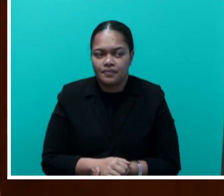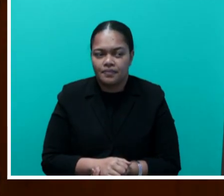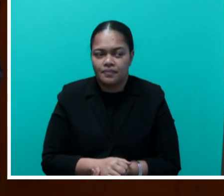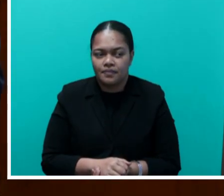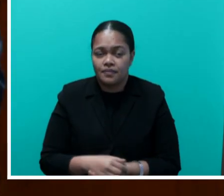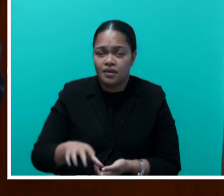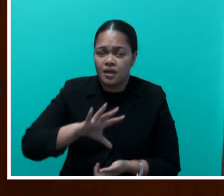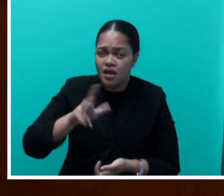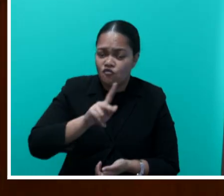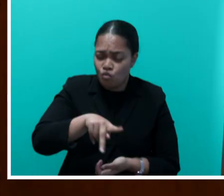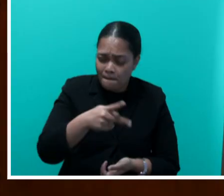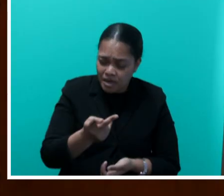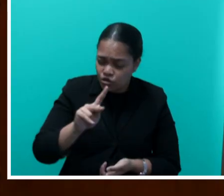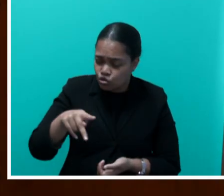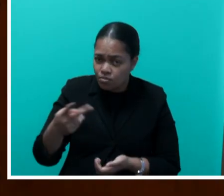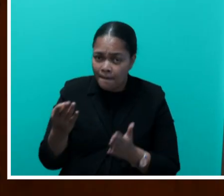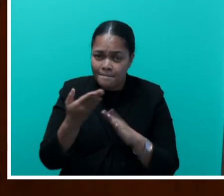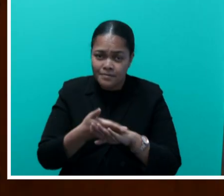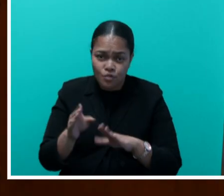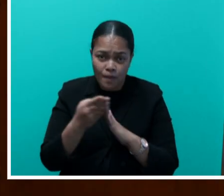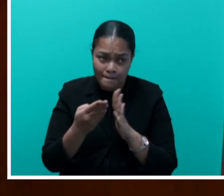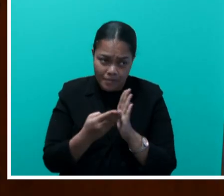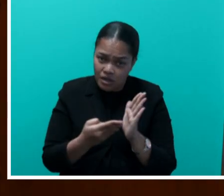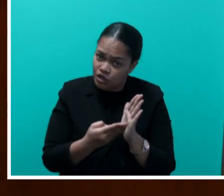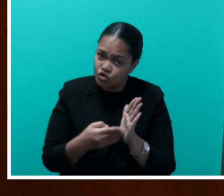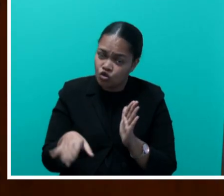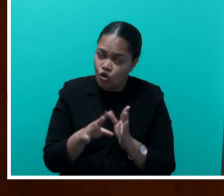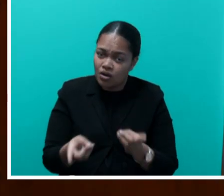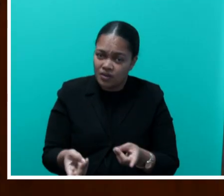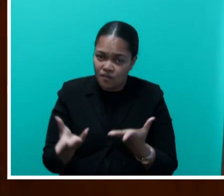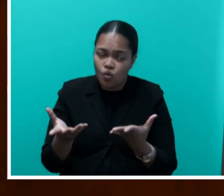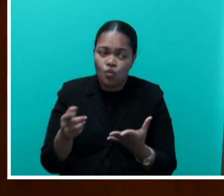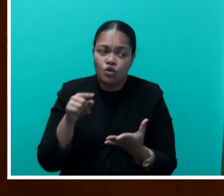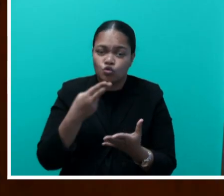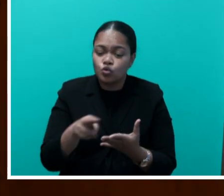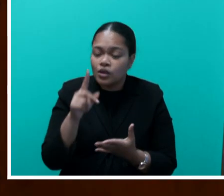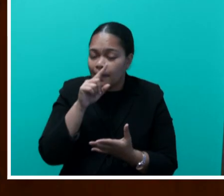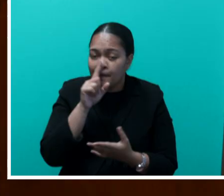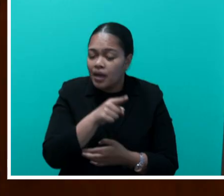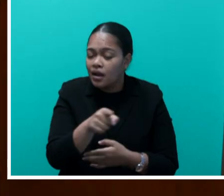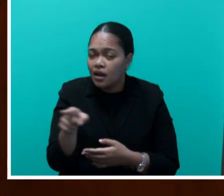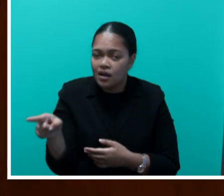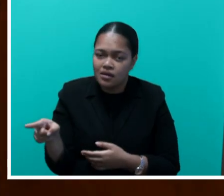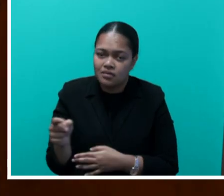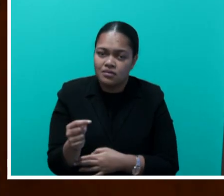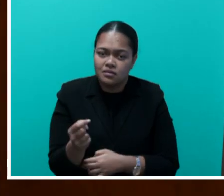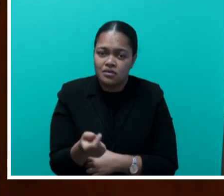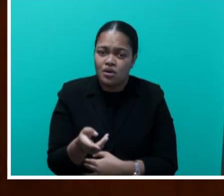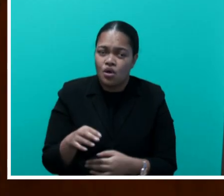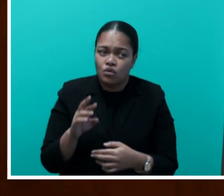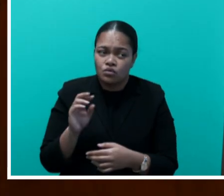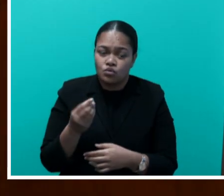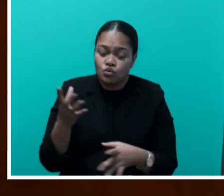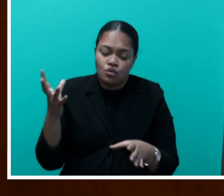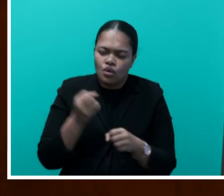Every page of the new budget is devoted in one form or another to the people, to their overall